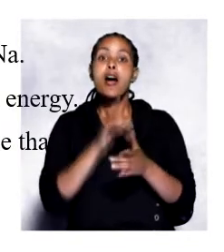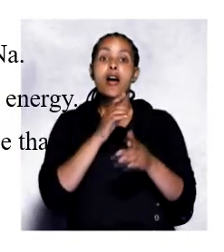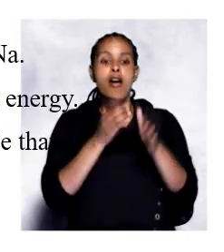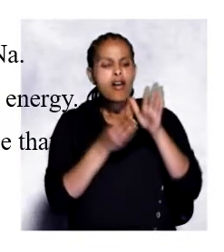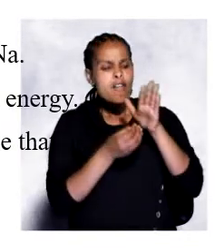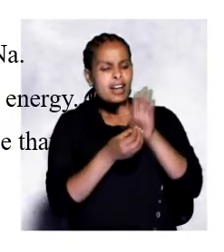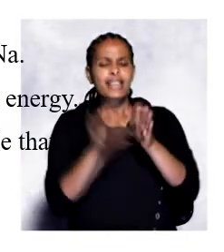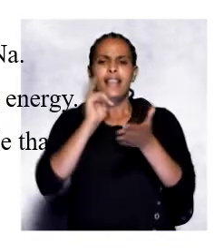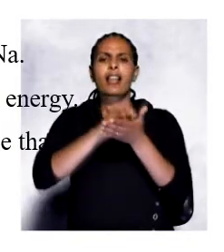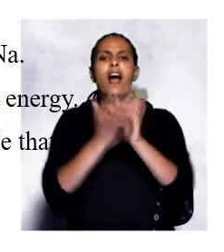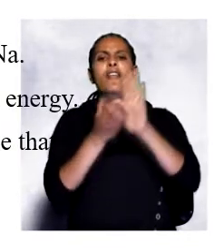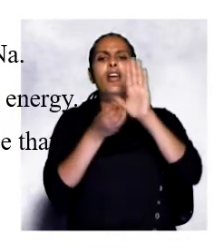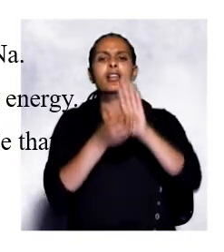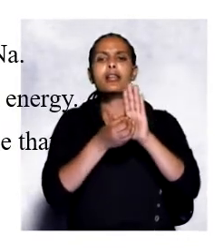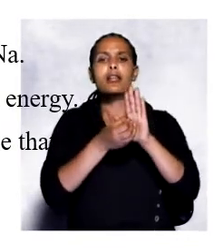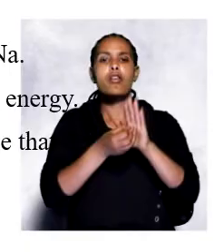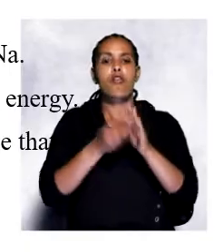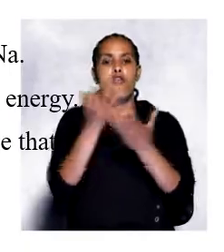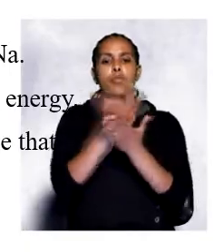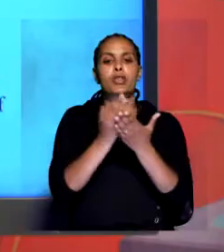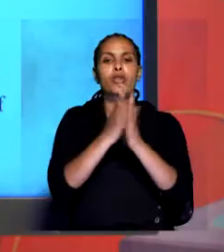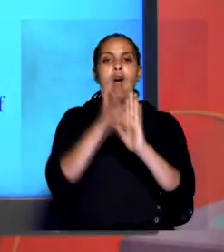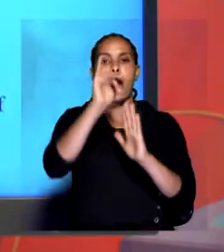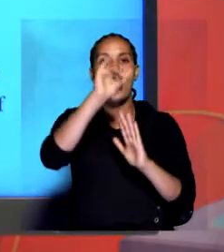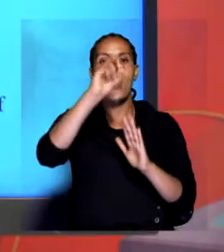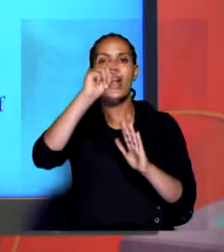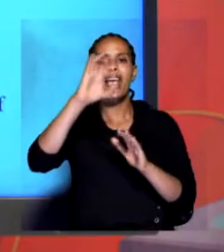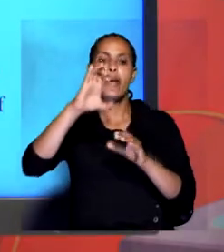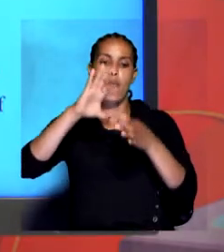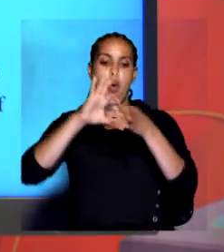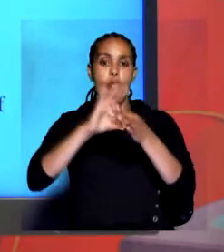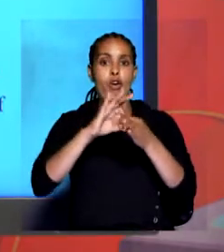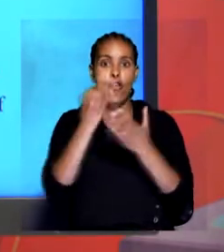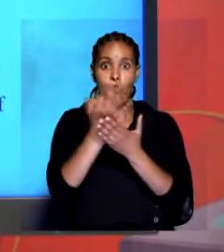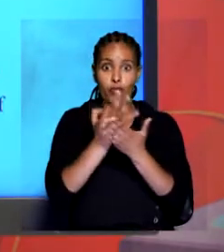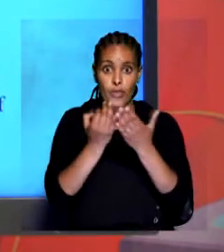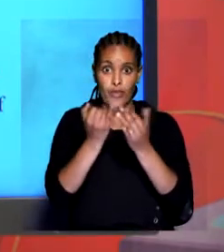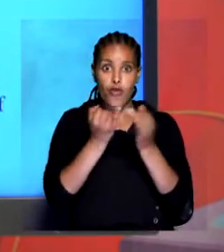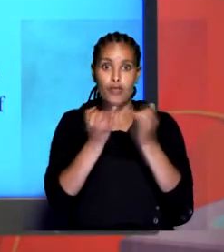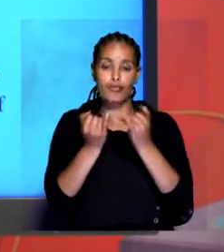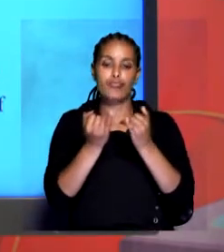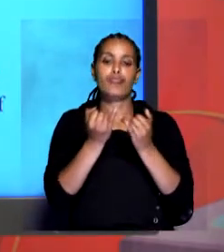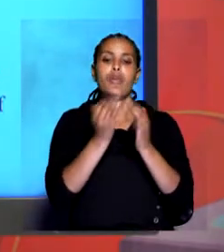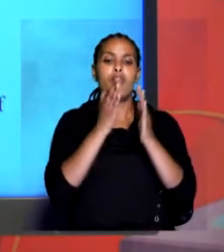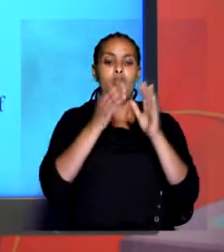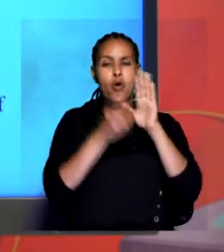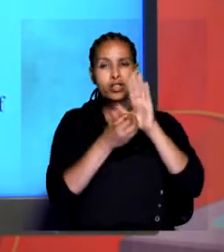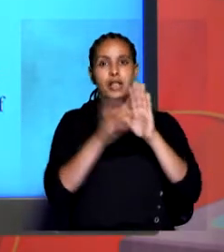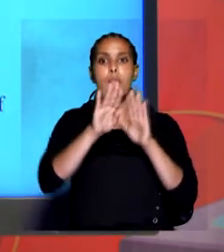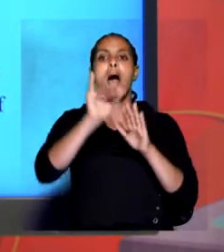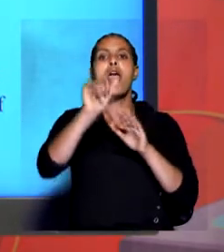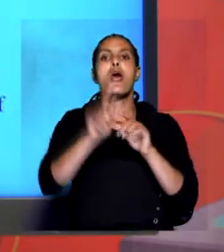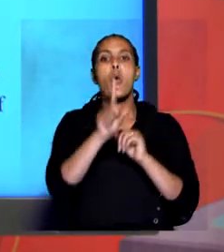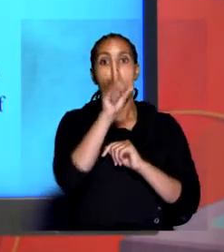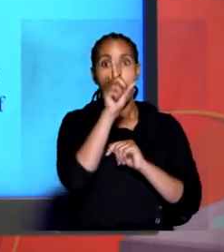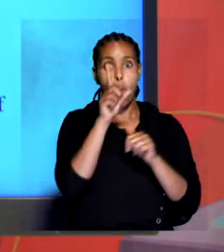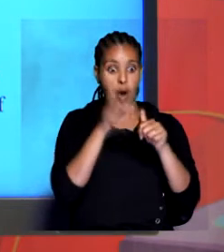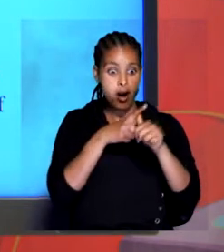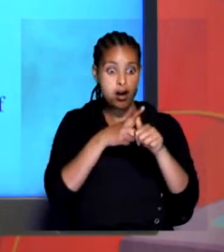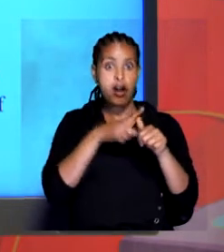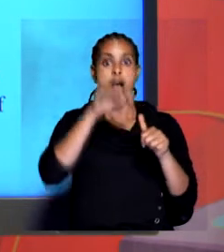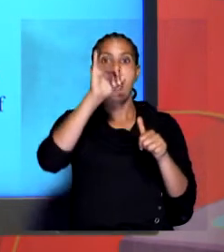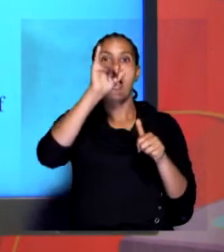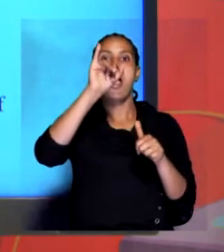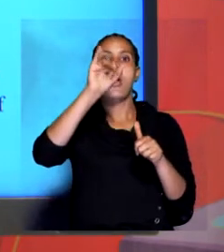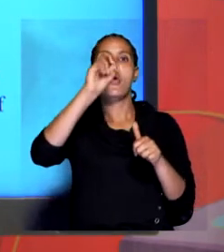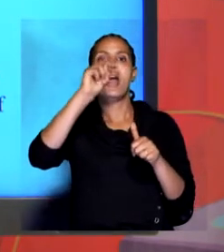Factors affecting formation of ionic bonding. The formation of ionic bonding is influenced by 1.